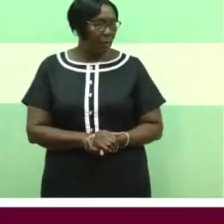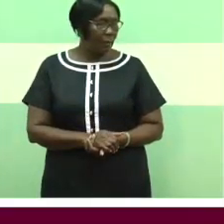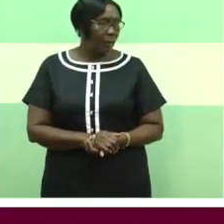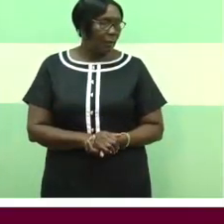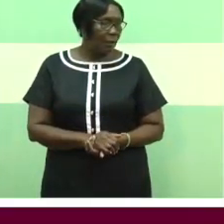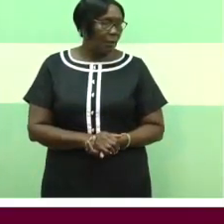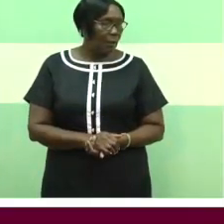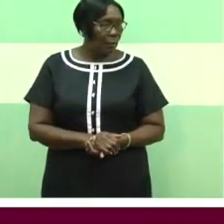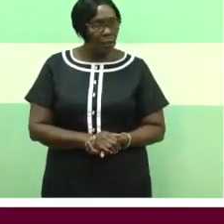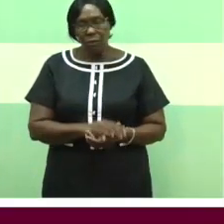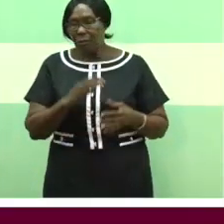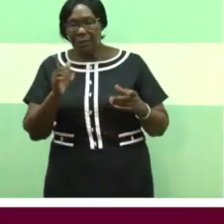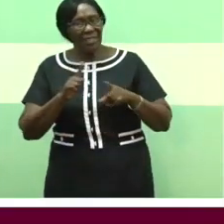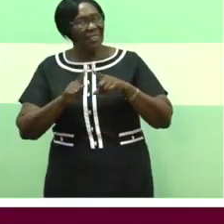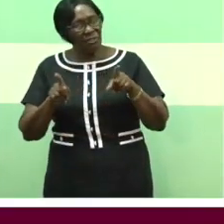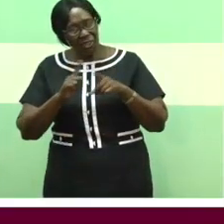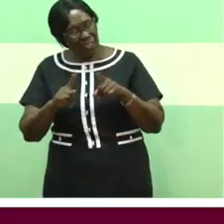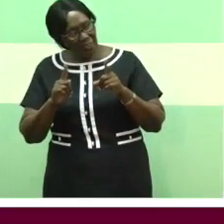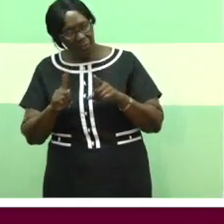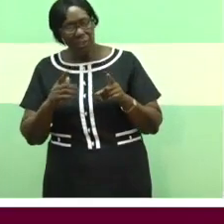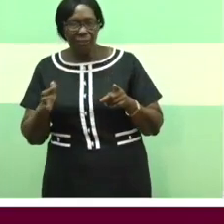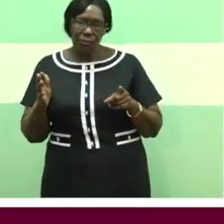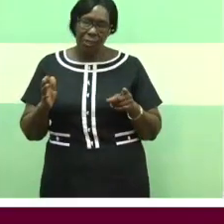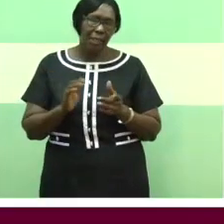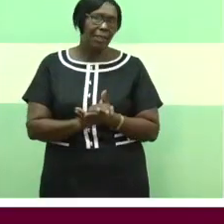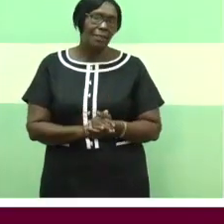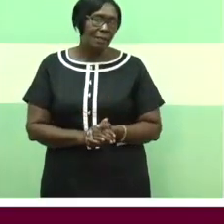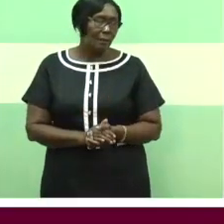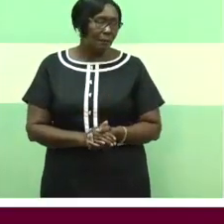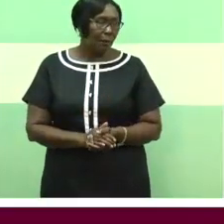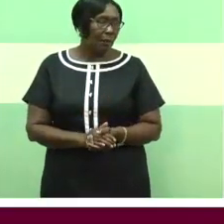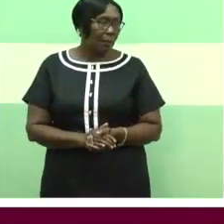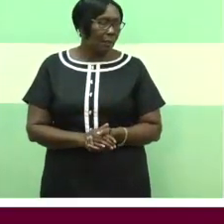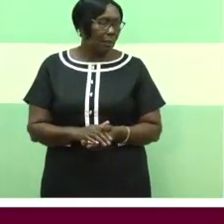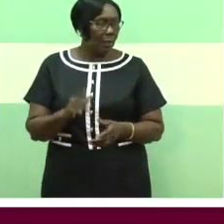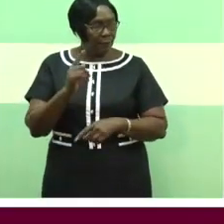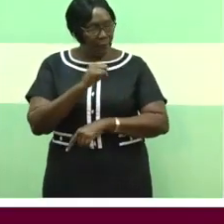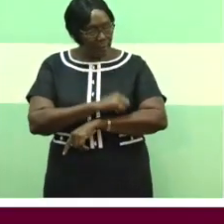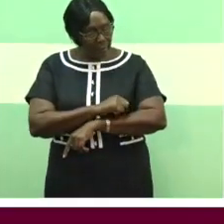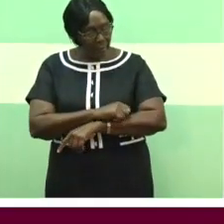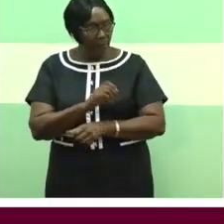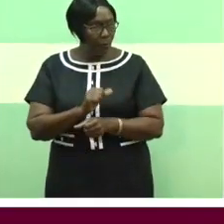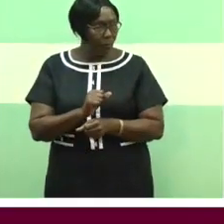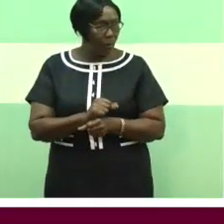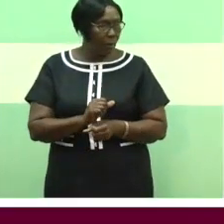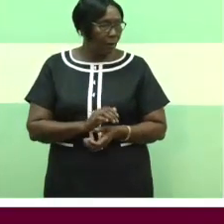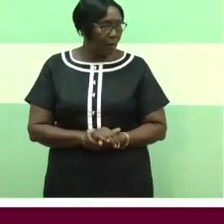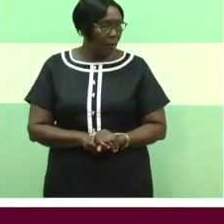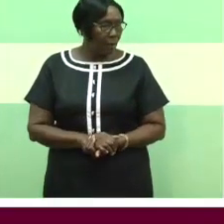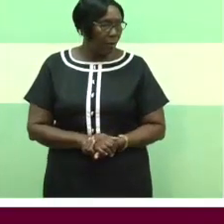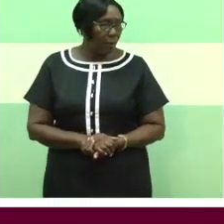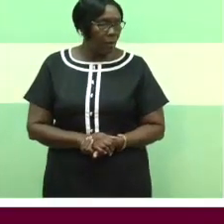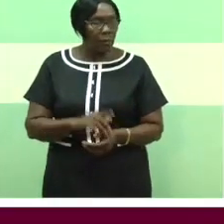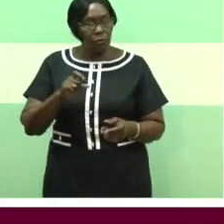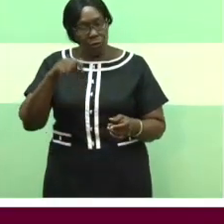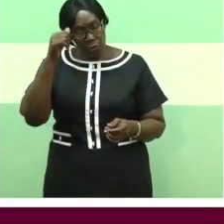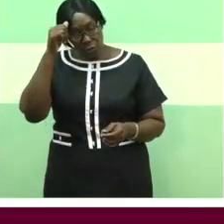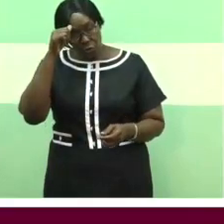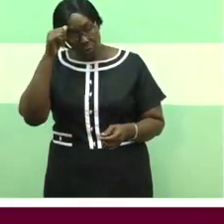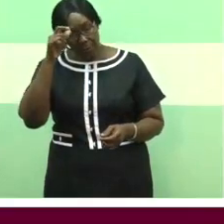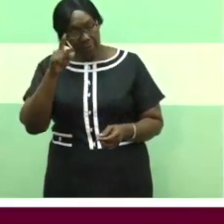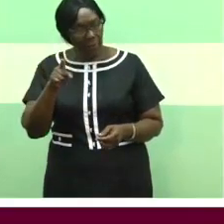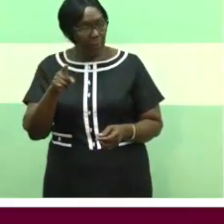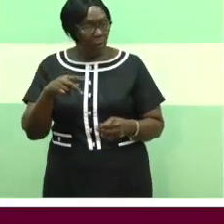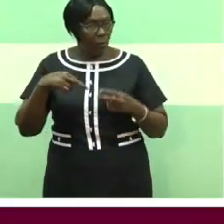could be comprehension, creative writing. So you have table work. Now let me just remind you that we